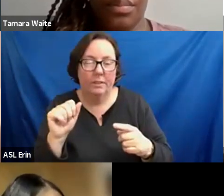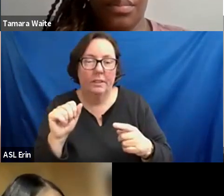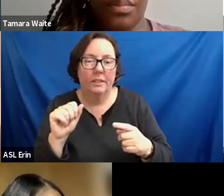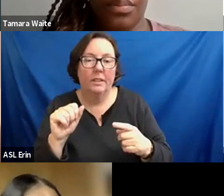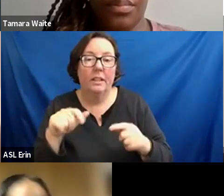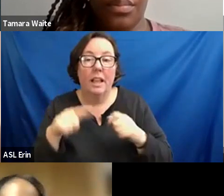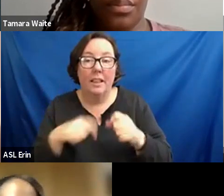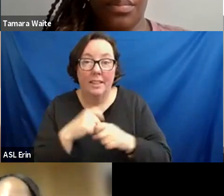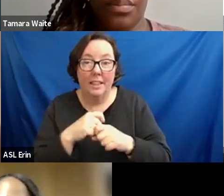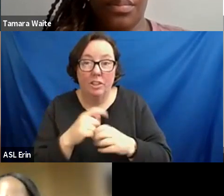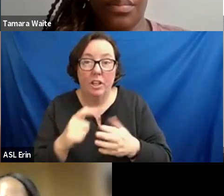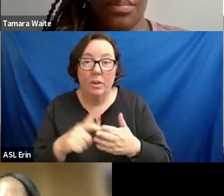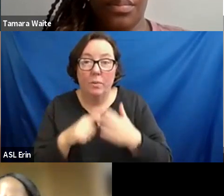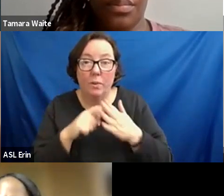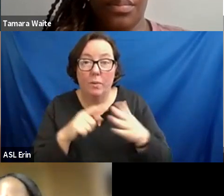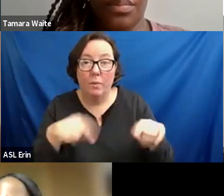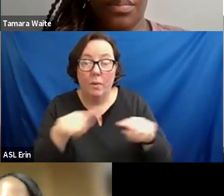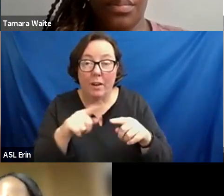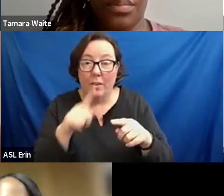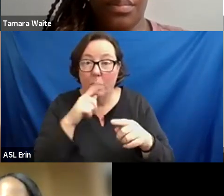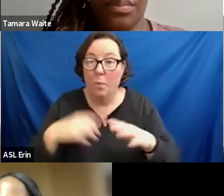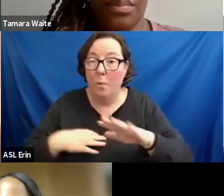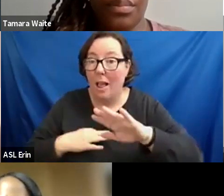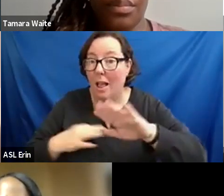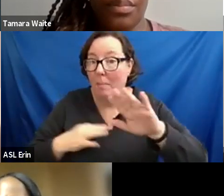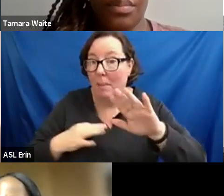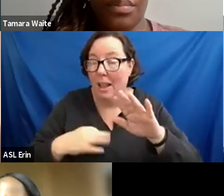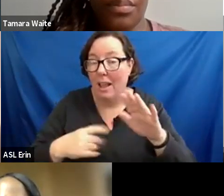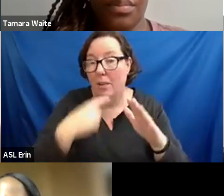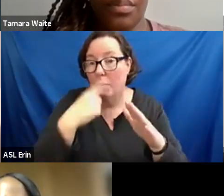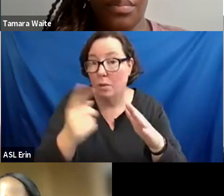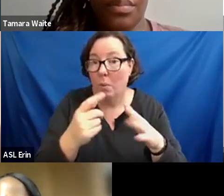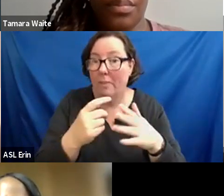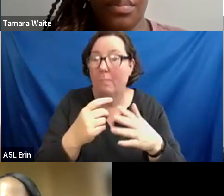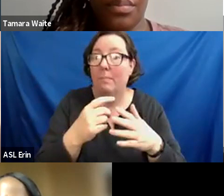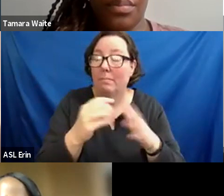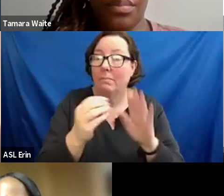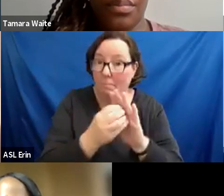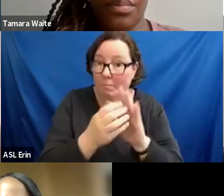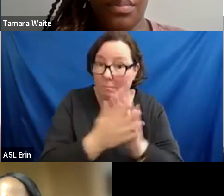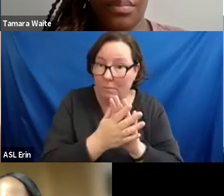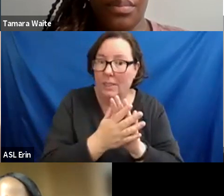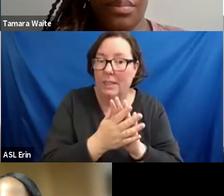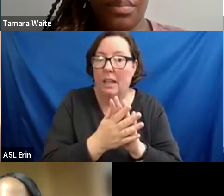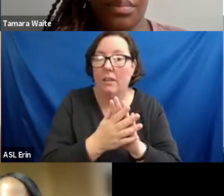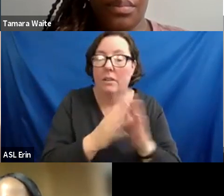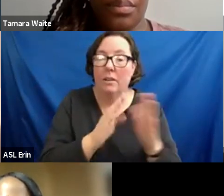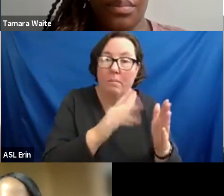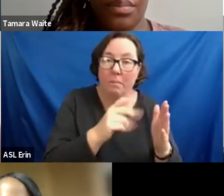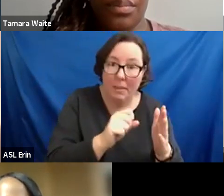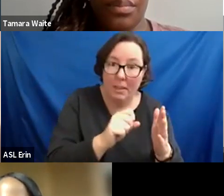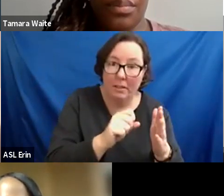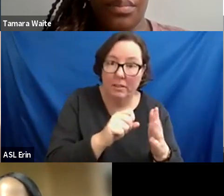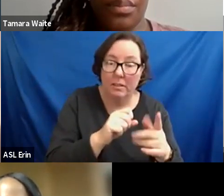this year we required everyone to proactively either apply if they were a non-BPS student. If they were a BPS student, they